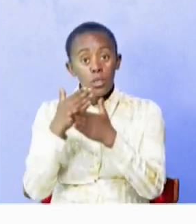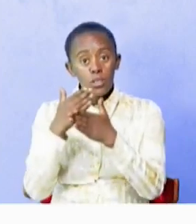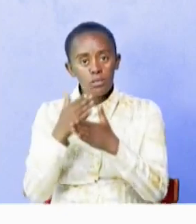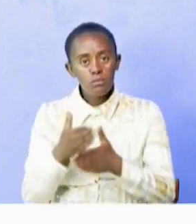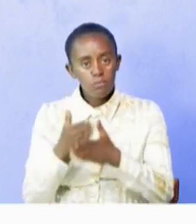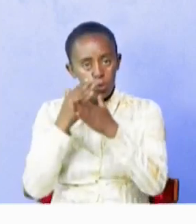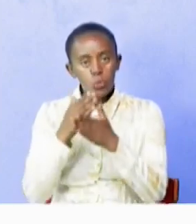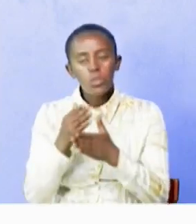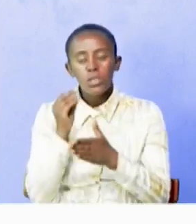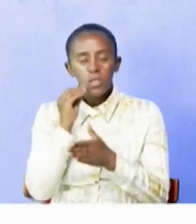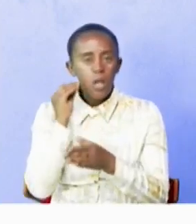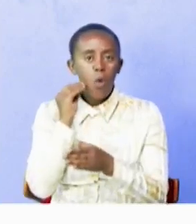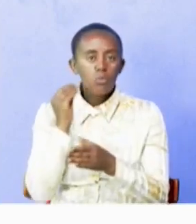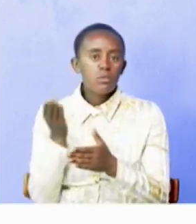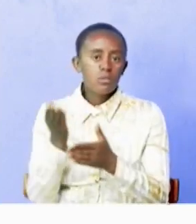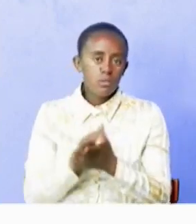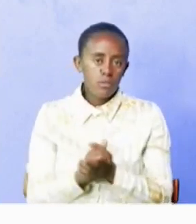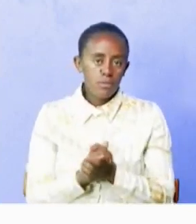the house.